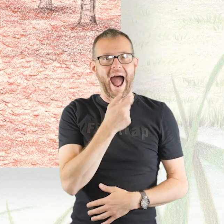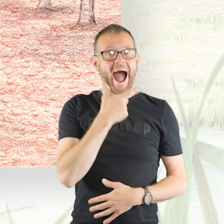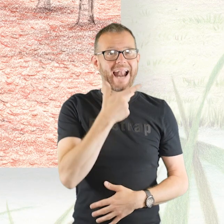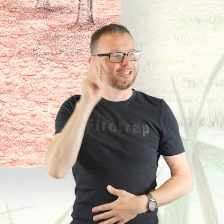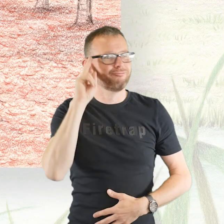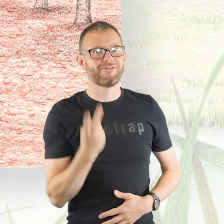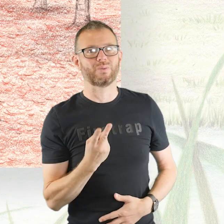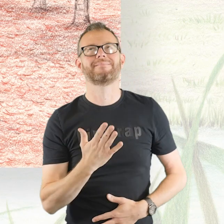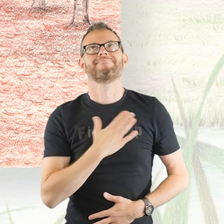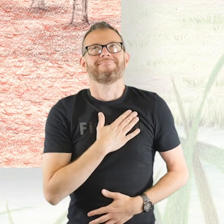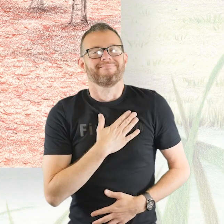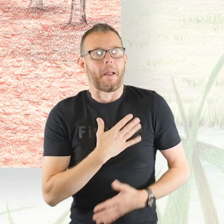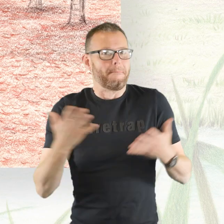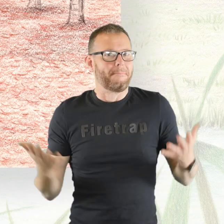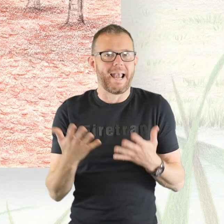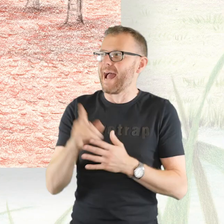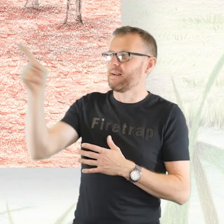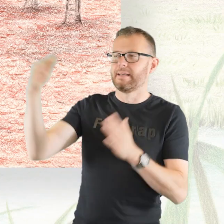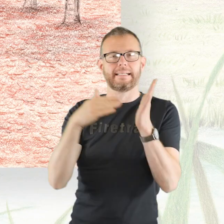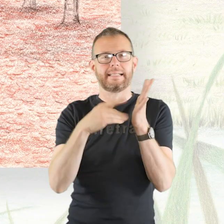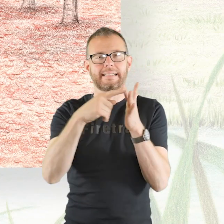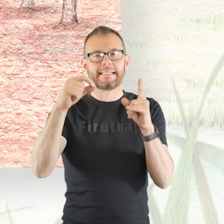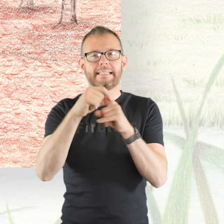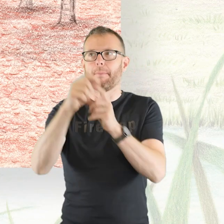Alex and Rosie liked playing on the zip wire.